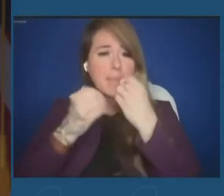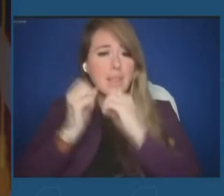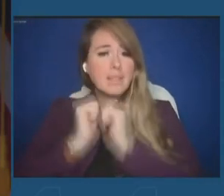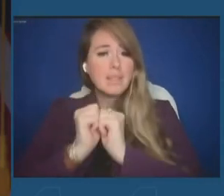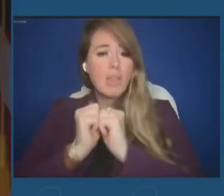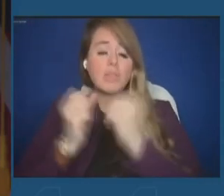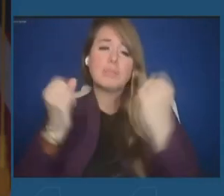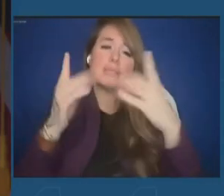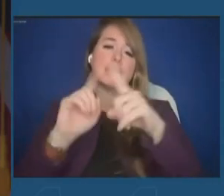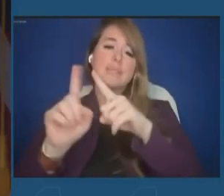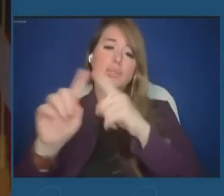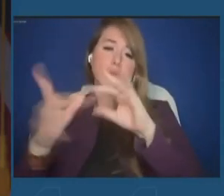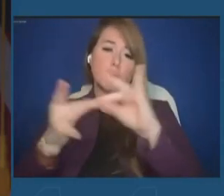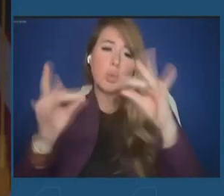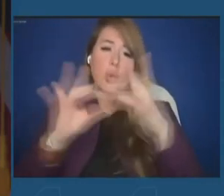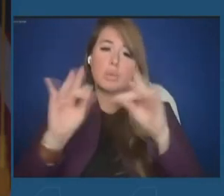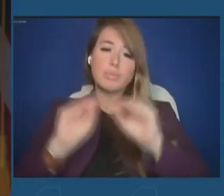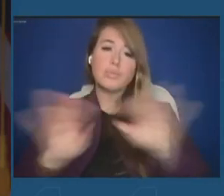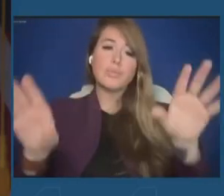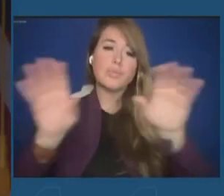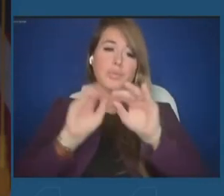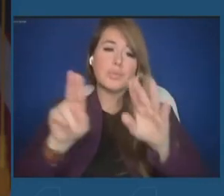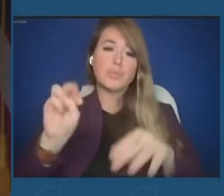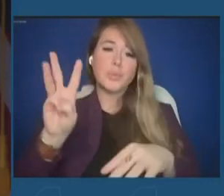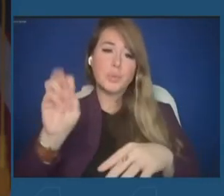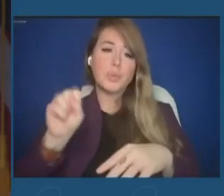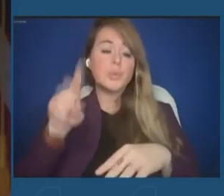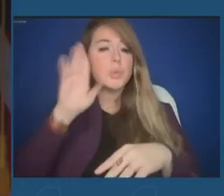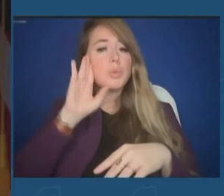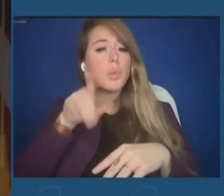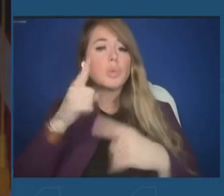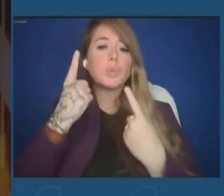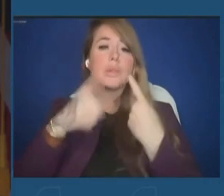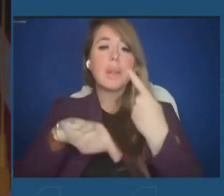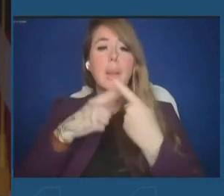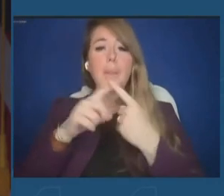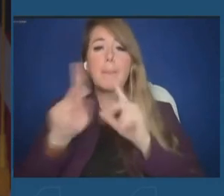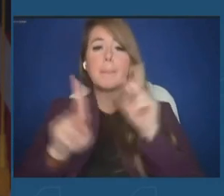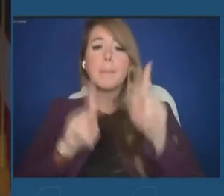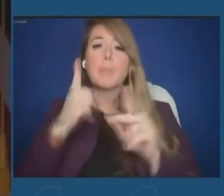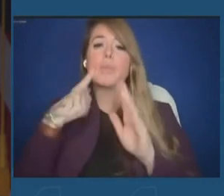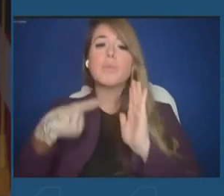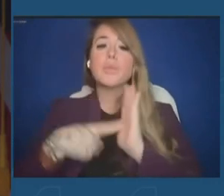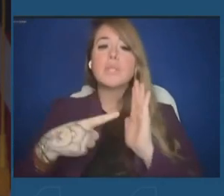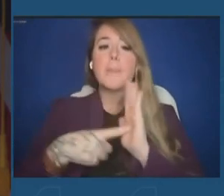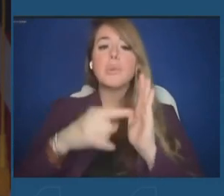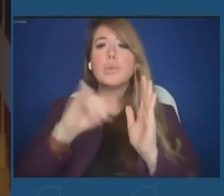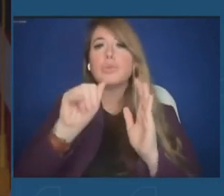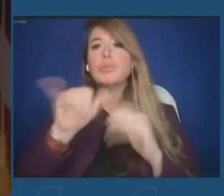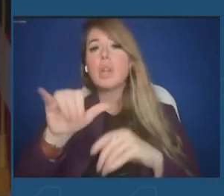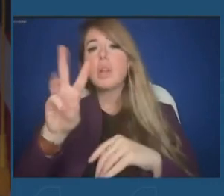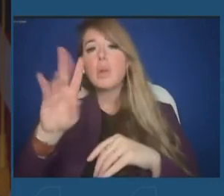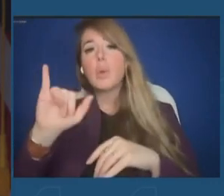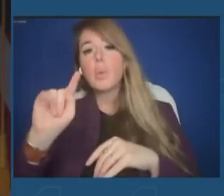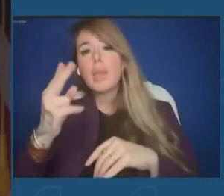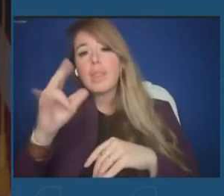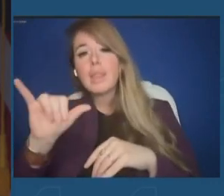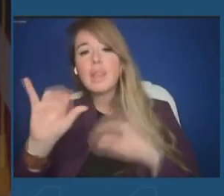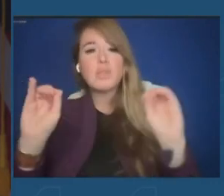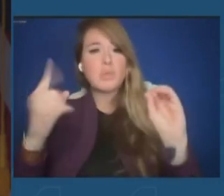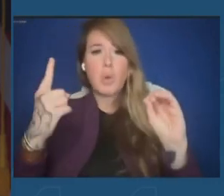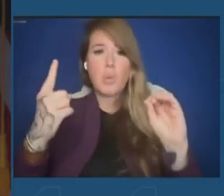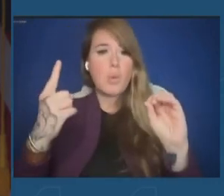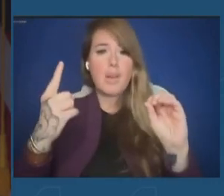stories, and they've been in the news, but you know, you think about people like Jay Withey, known as Merry Christmas